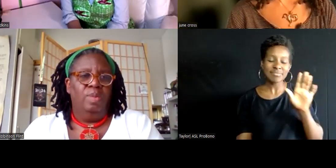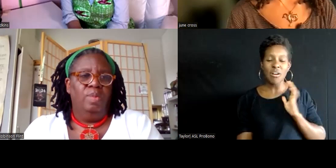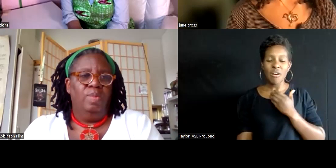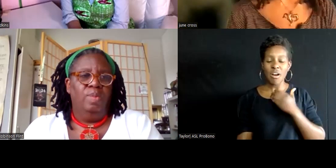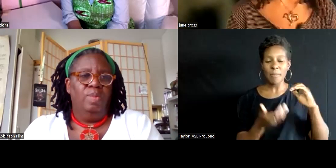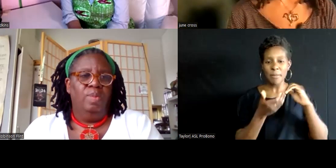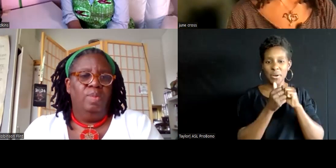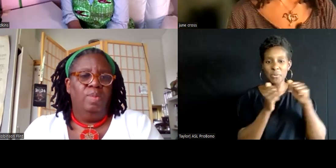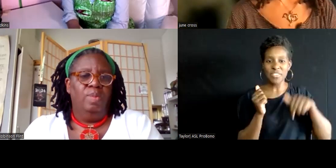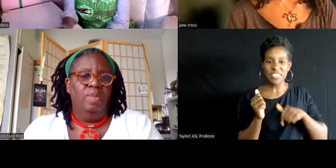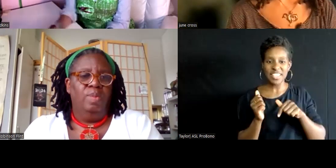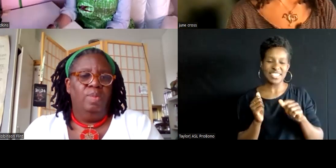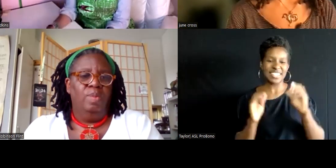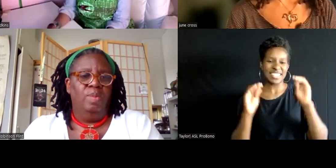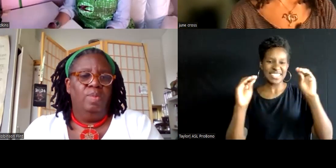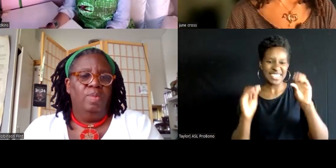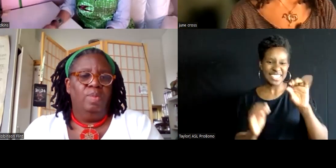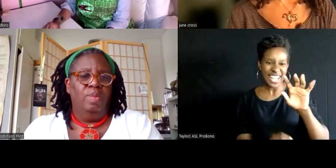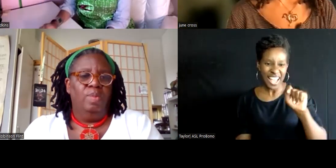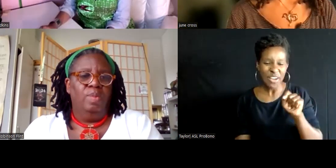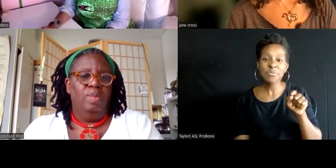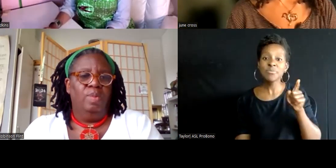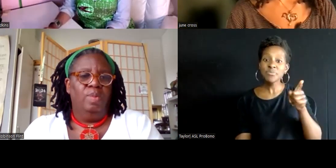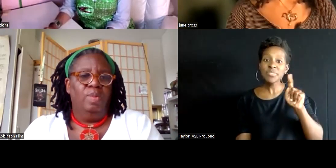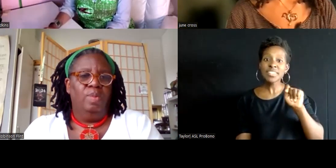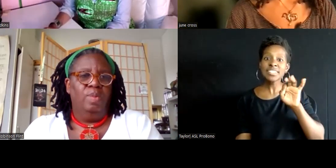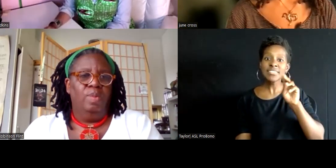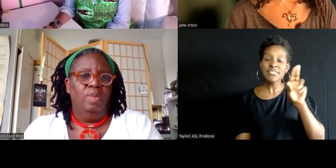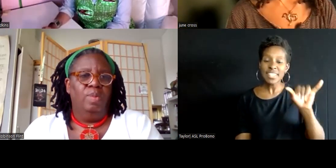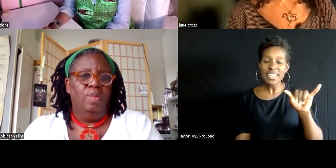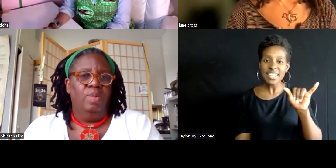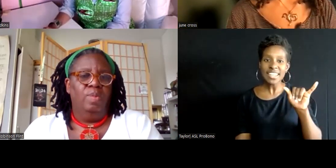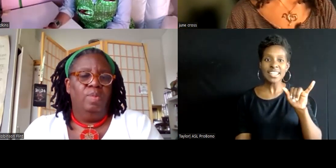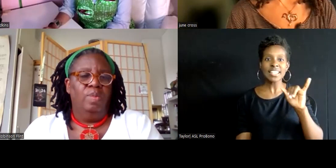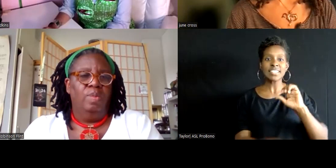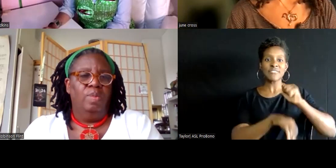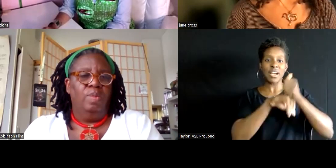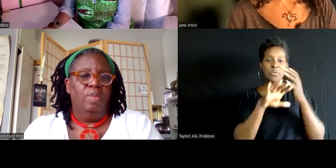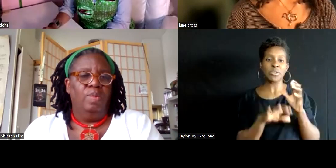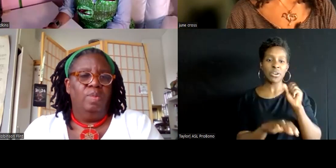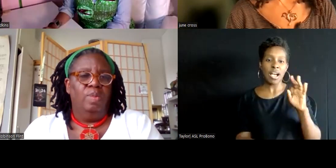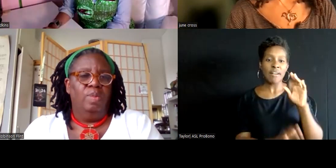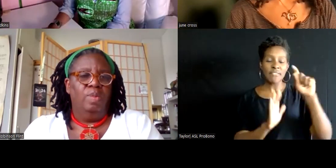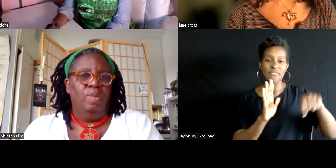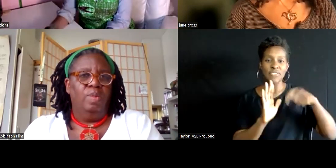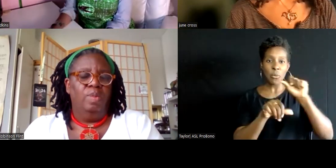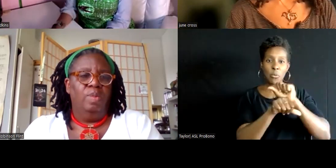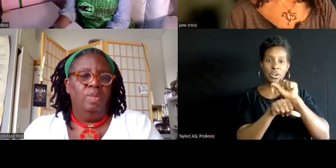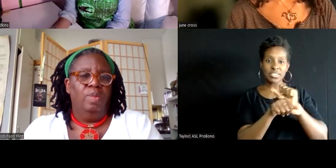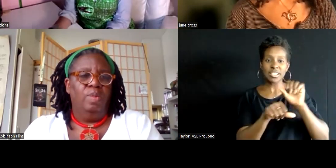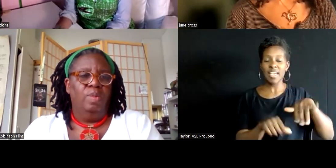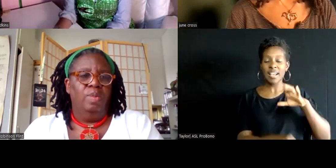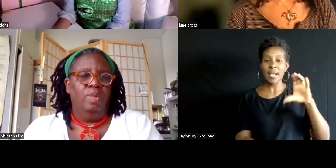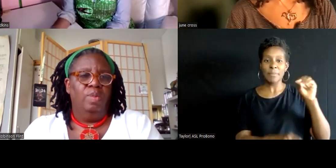And Tiffany is the founder of Kinship Filmworks, a production company specializing in